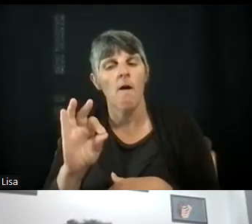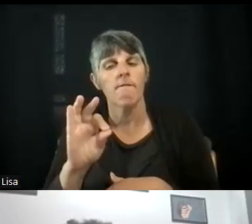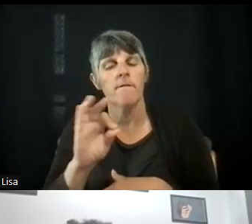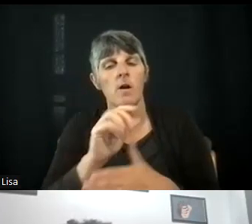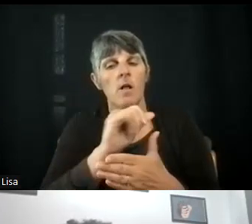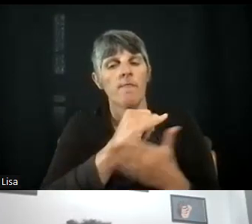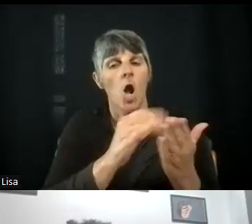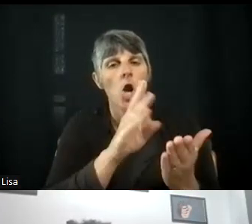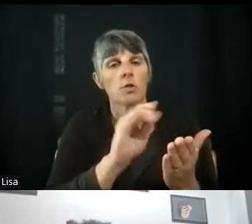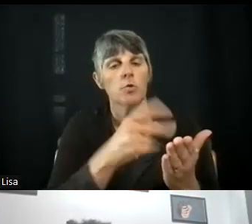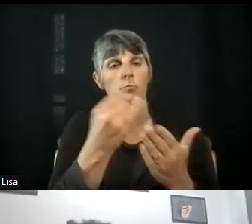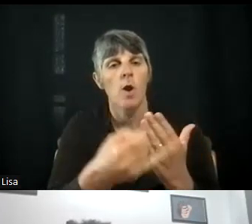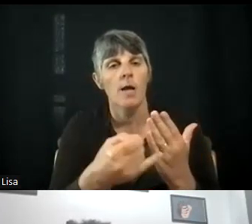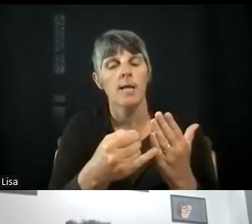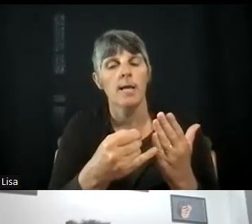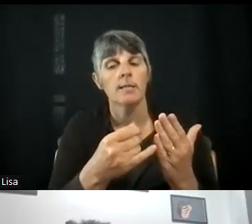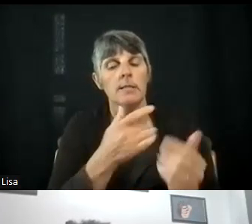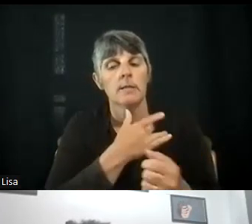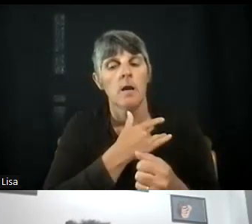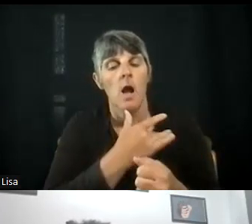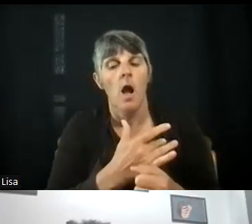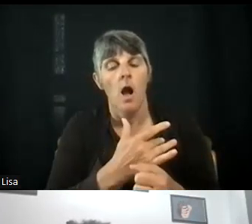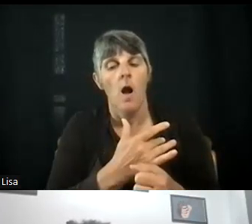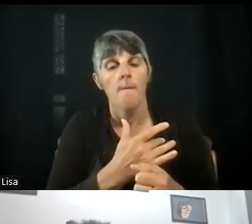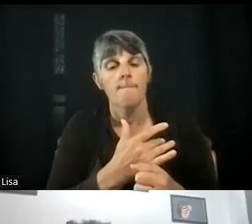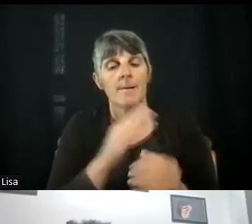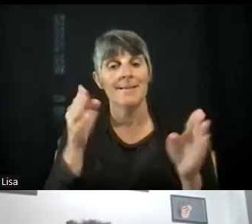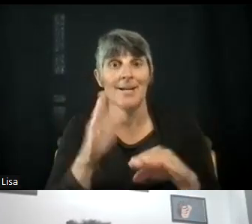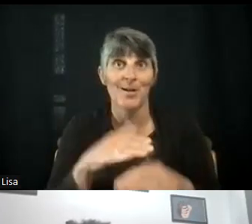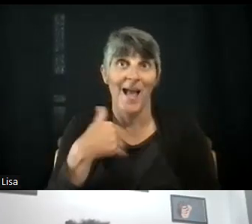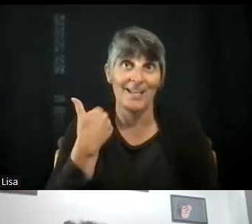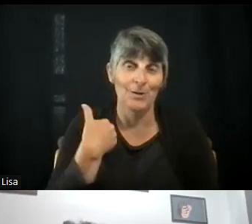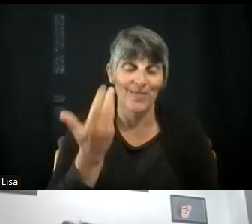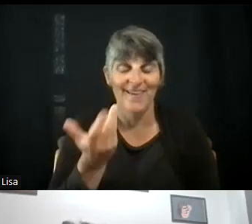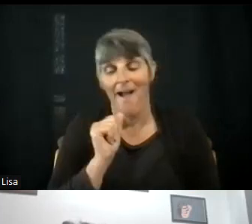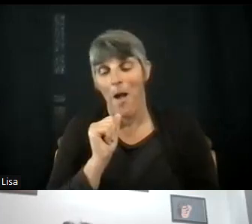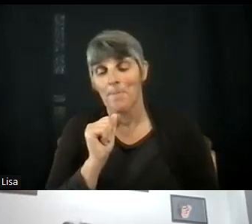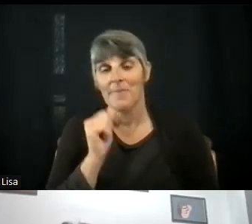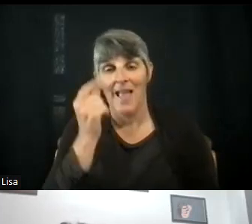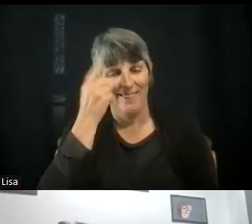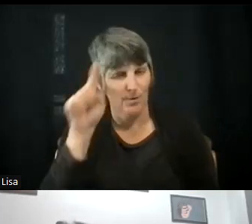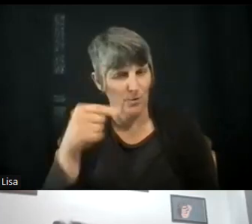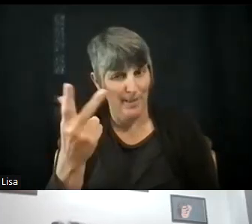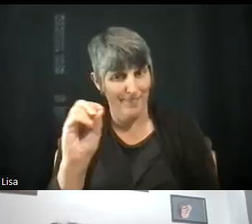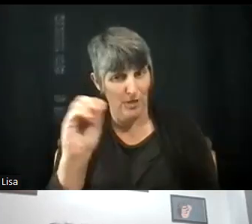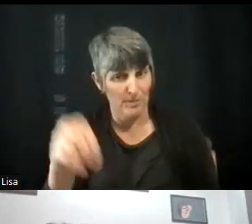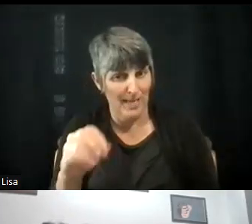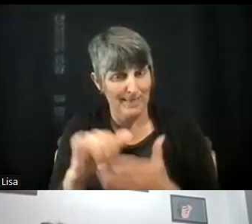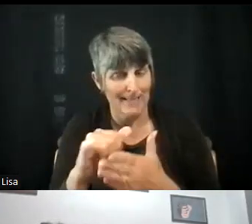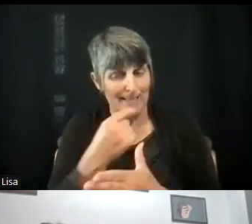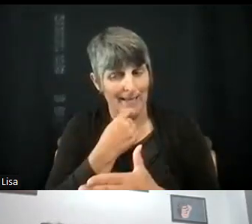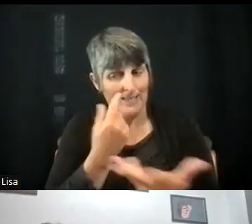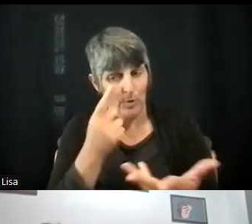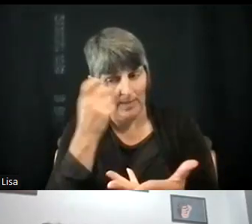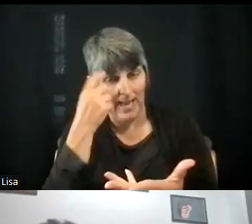Bloom projects that were centered on youth. They would think it was only 30%, which is kind of disappointing, because I